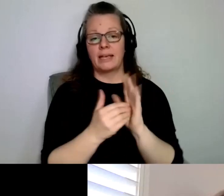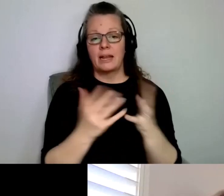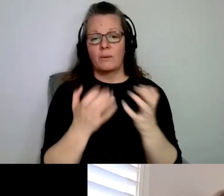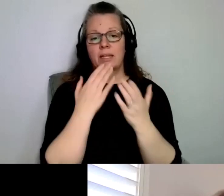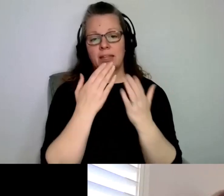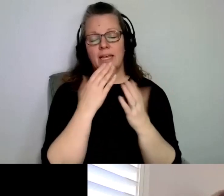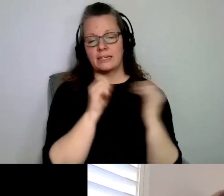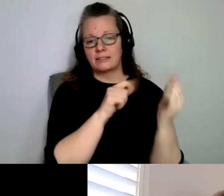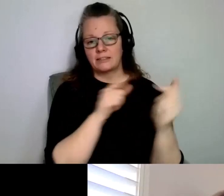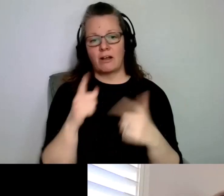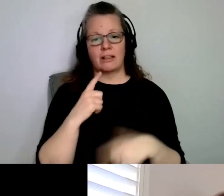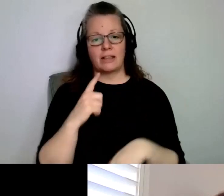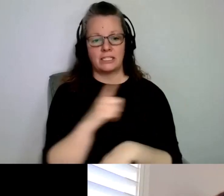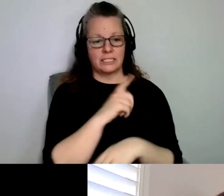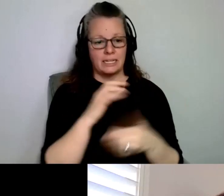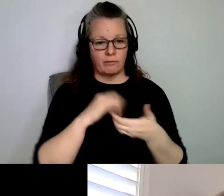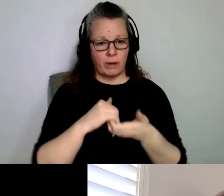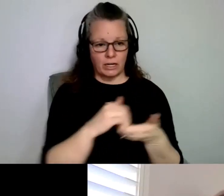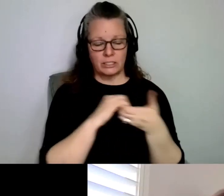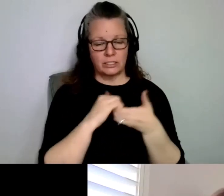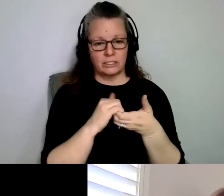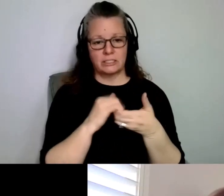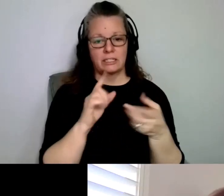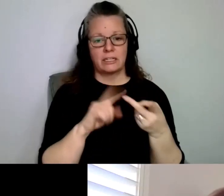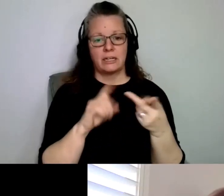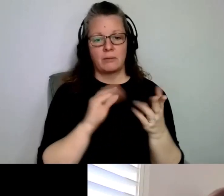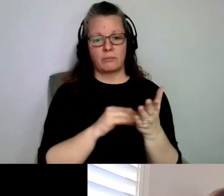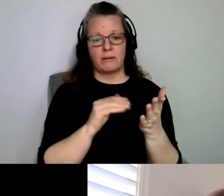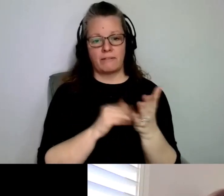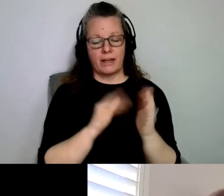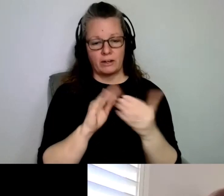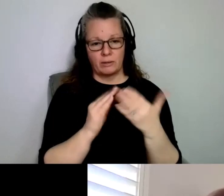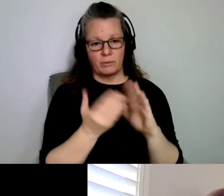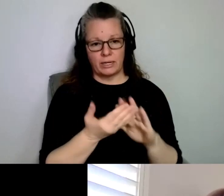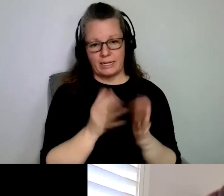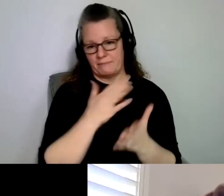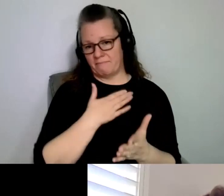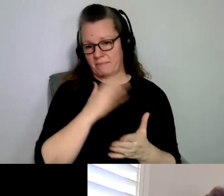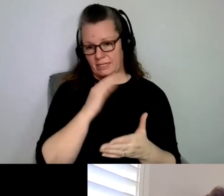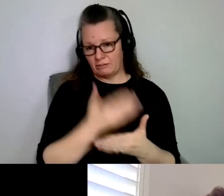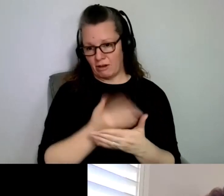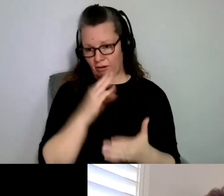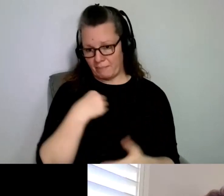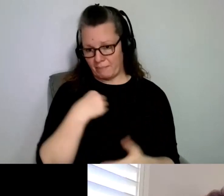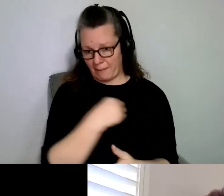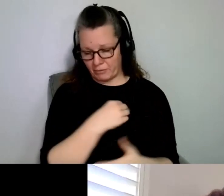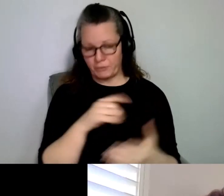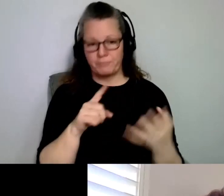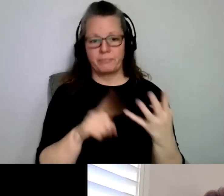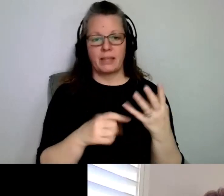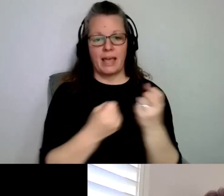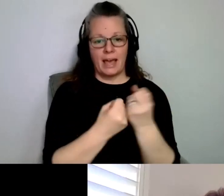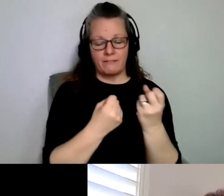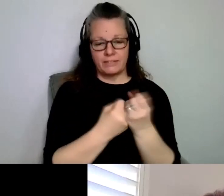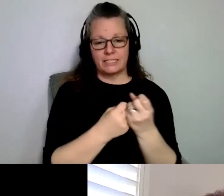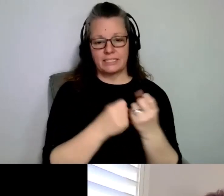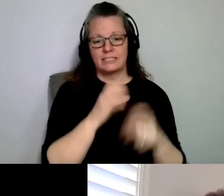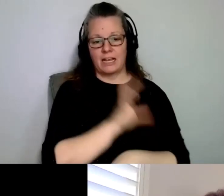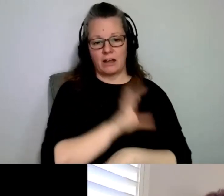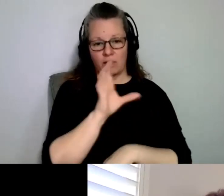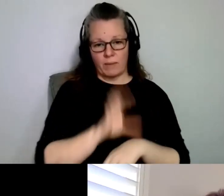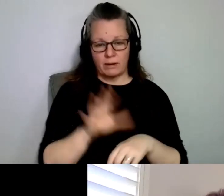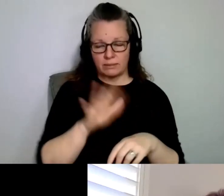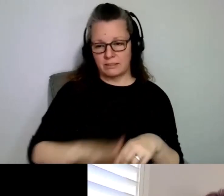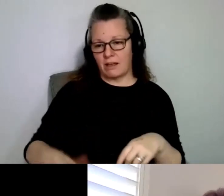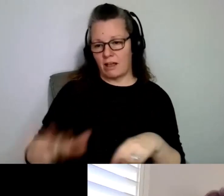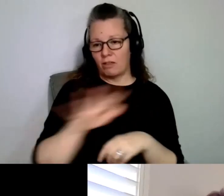our legislative partners, our provider community, of which my daughter is a member, advocates, and Coloradoans across the